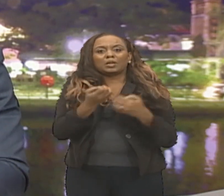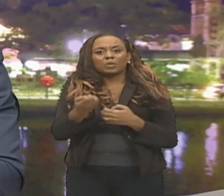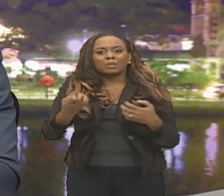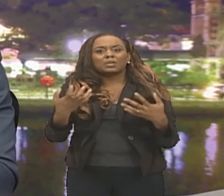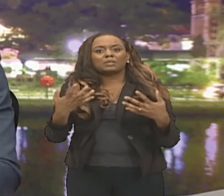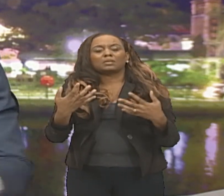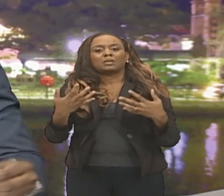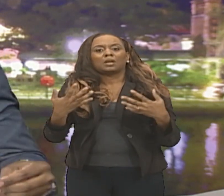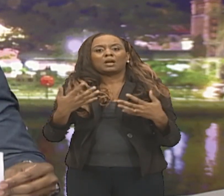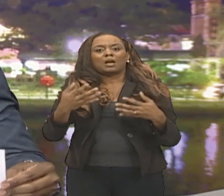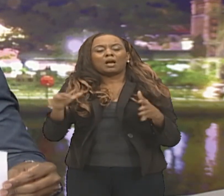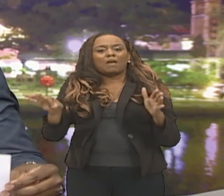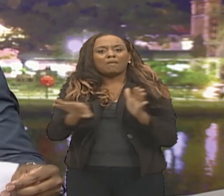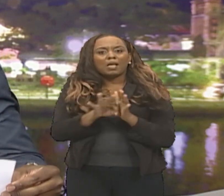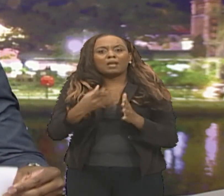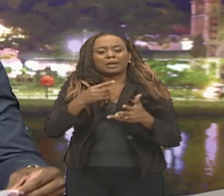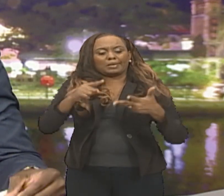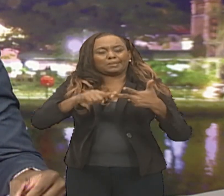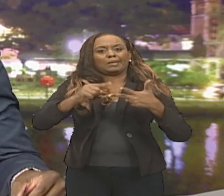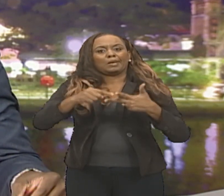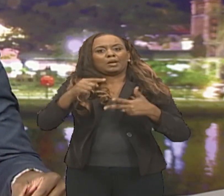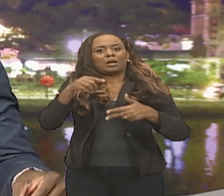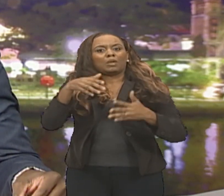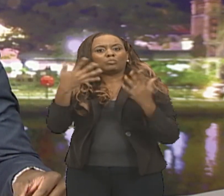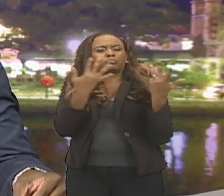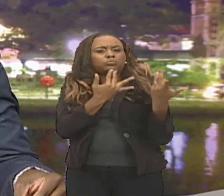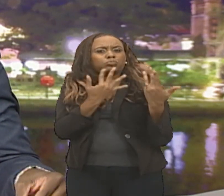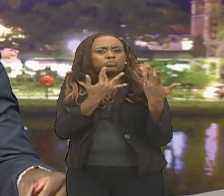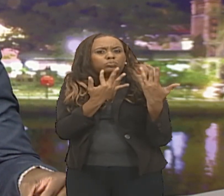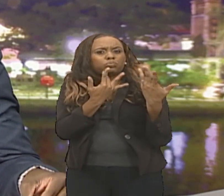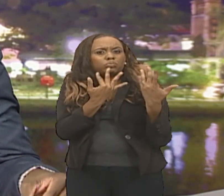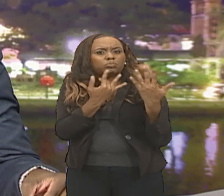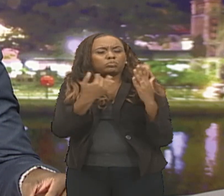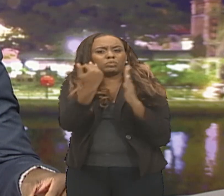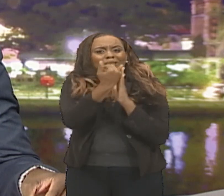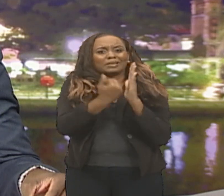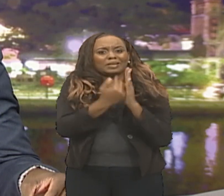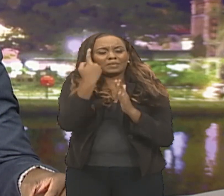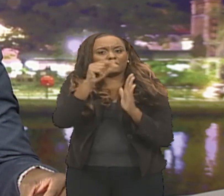for surgeries. The head of